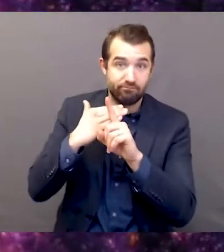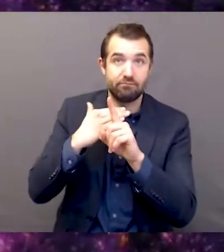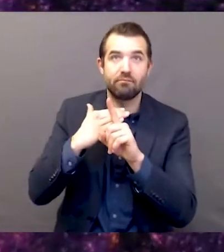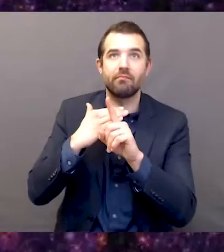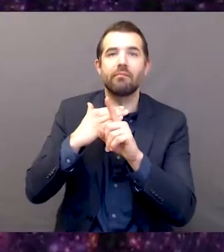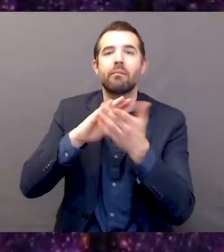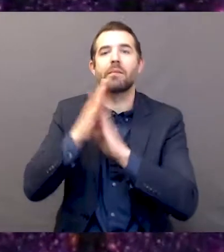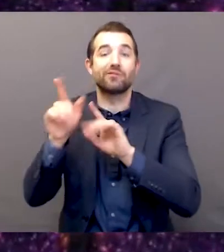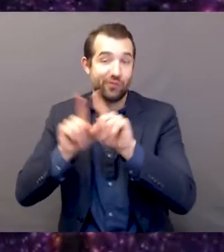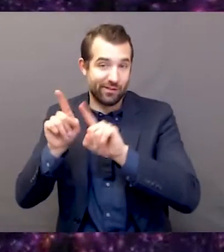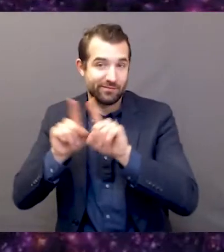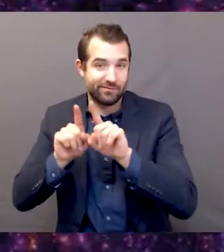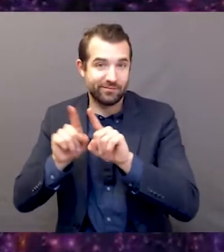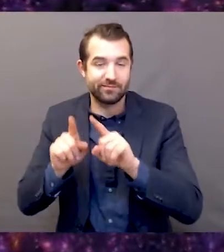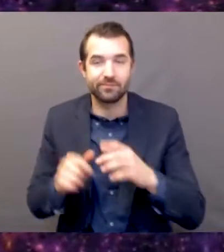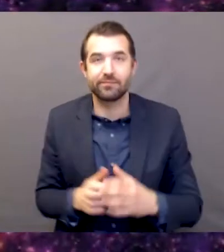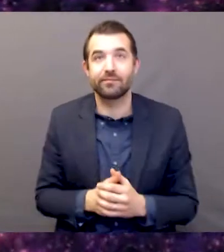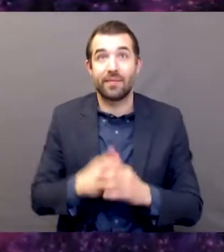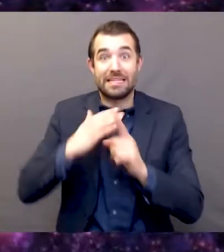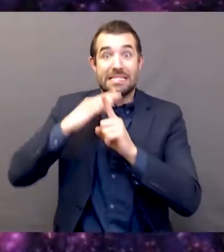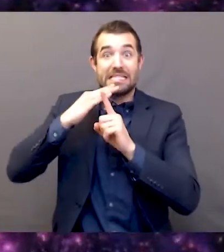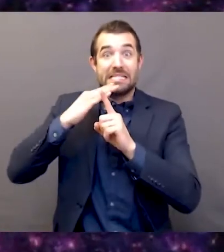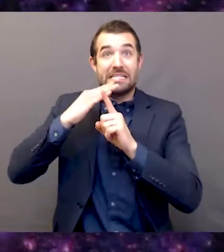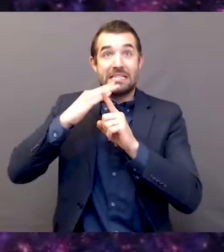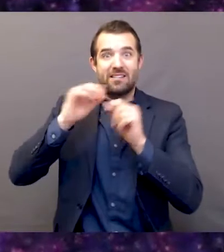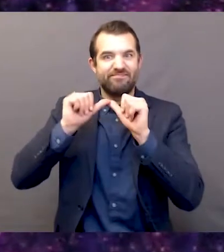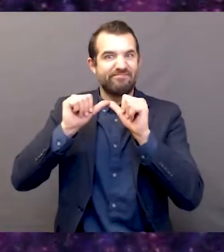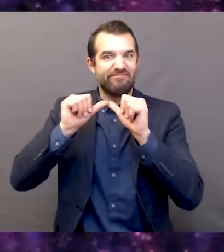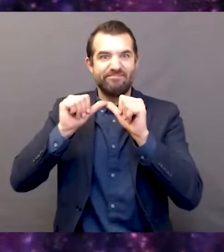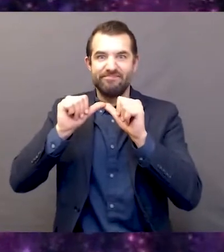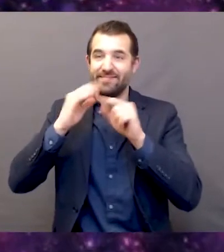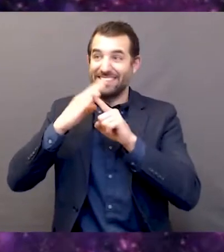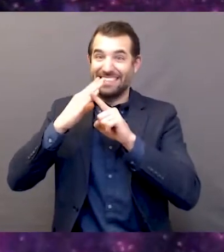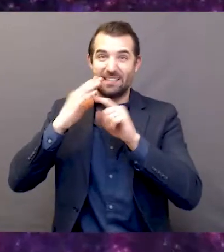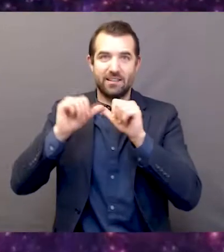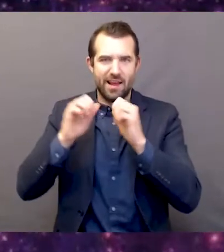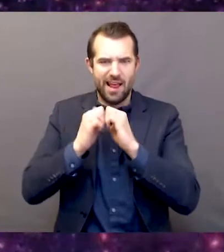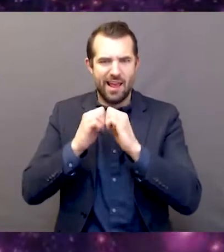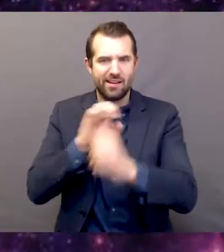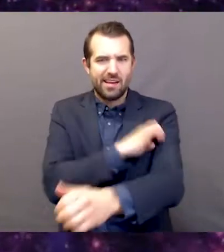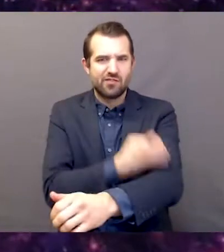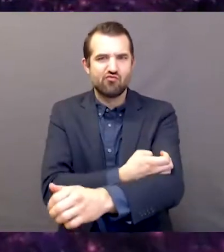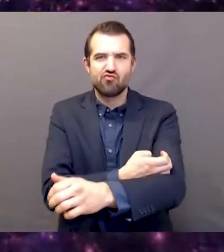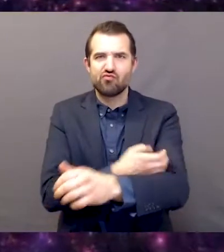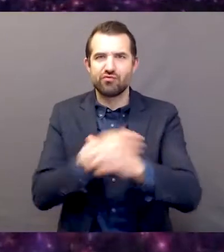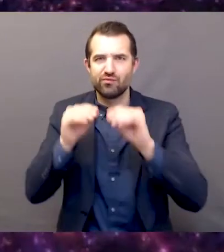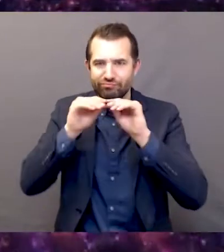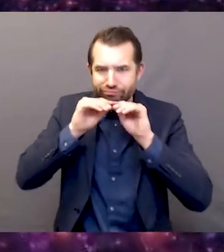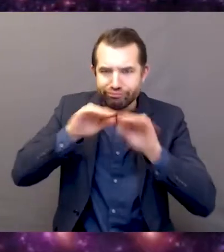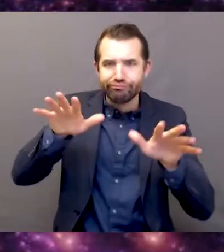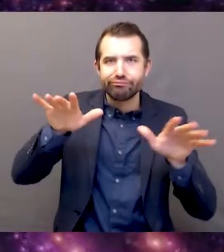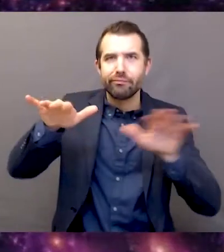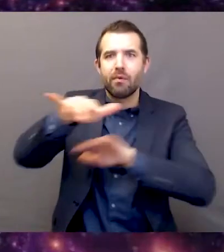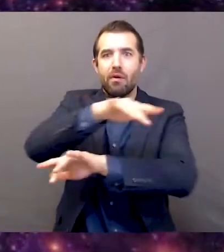ask, you see the turbulence behind these rising clouds, but how is the energy spread all the way